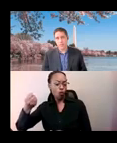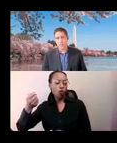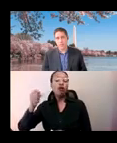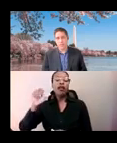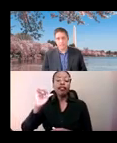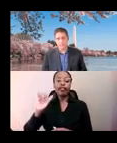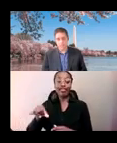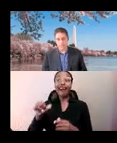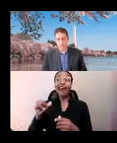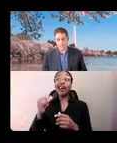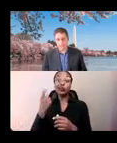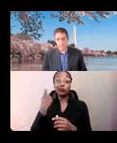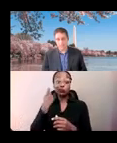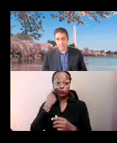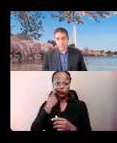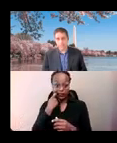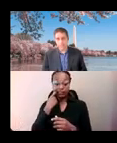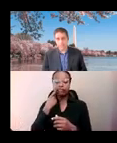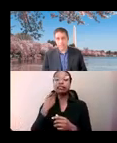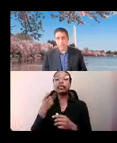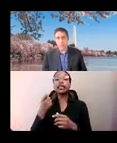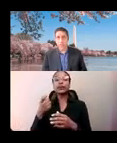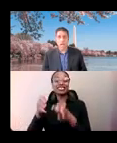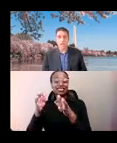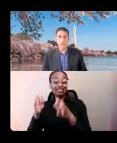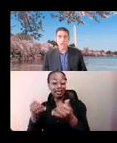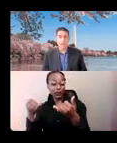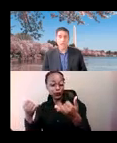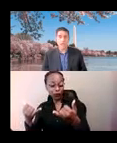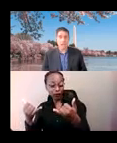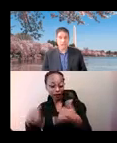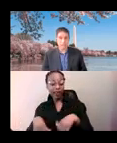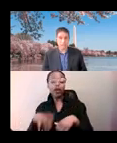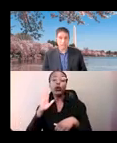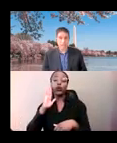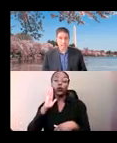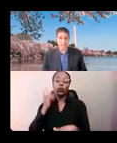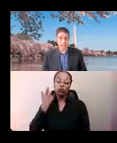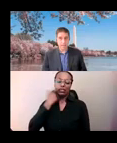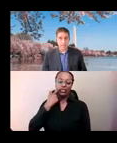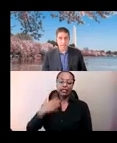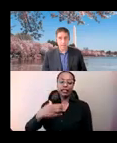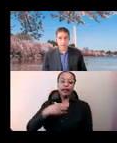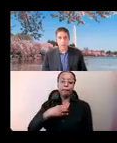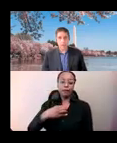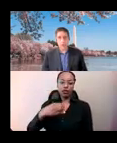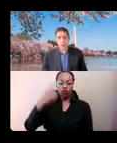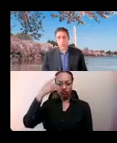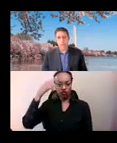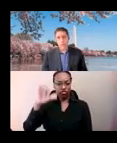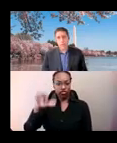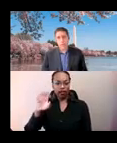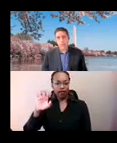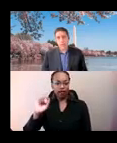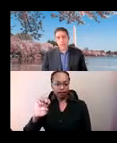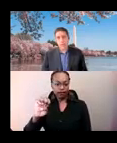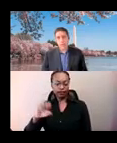appeal to the DC Circuit. Moving on to jail, next slide, please.